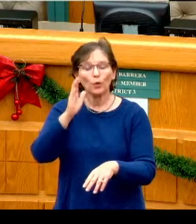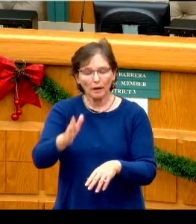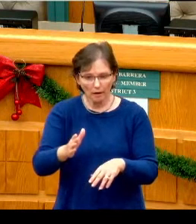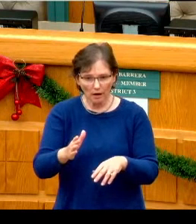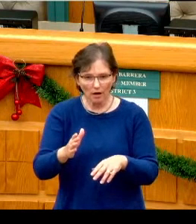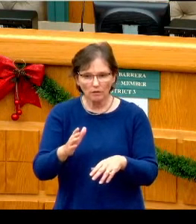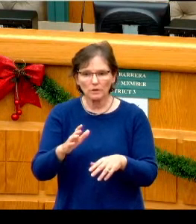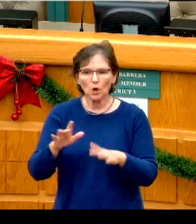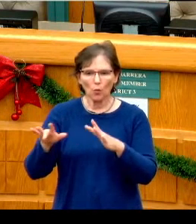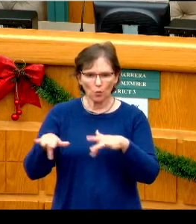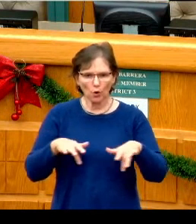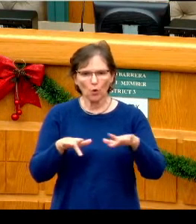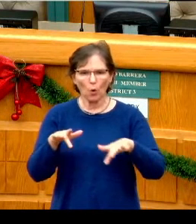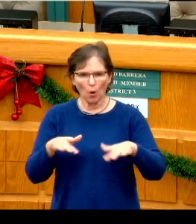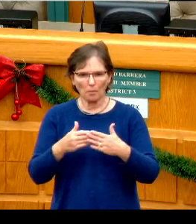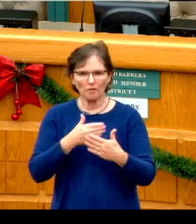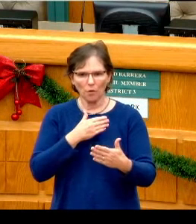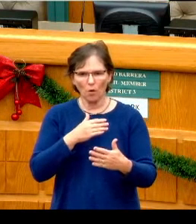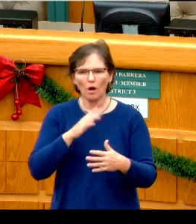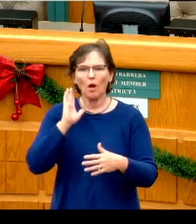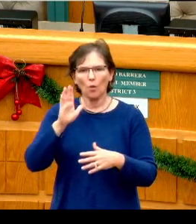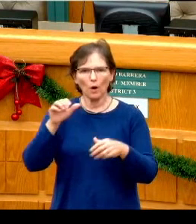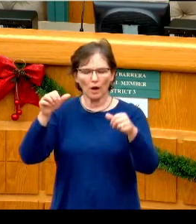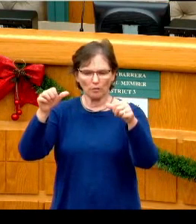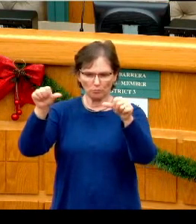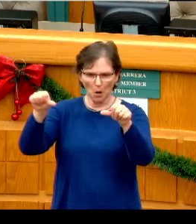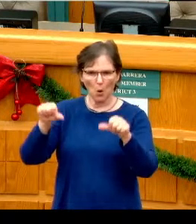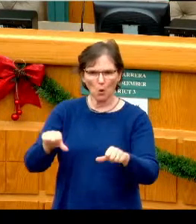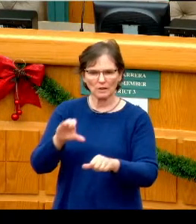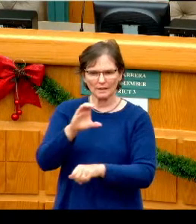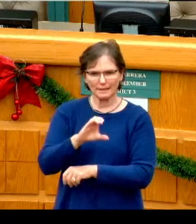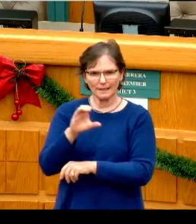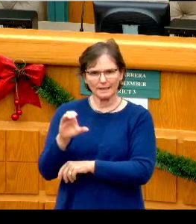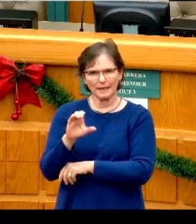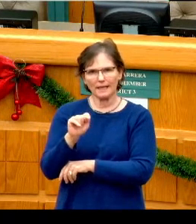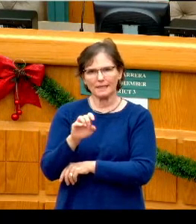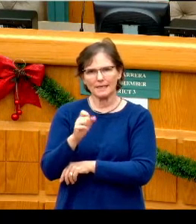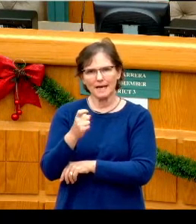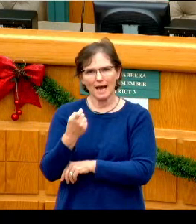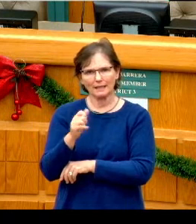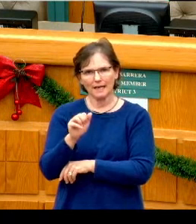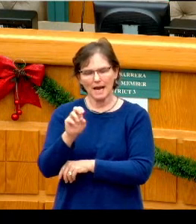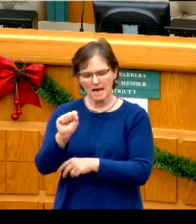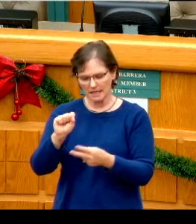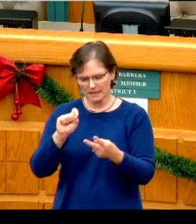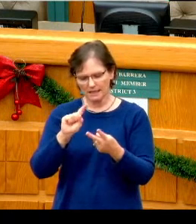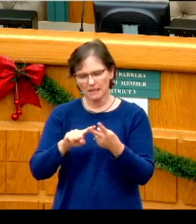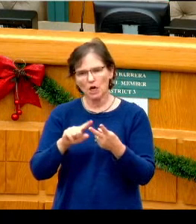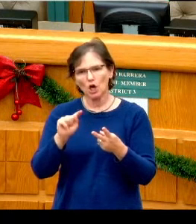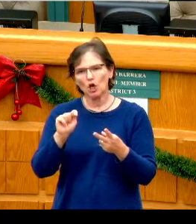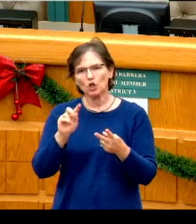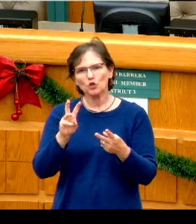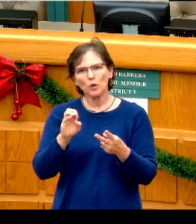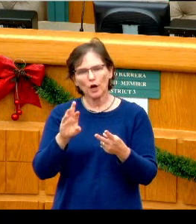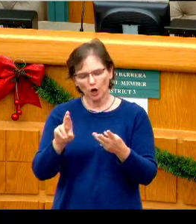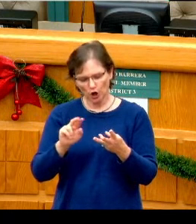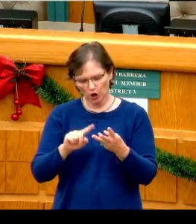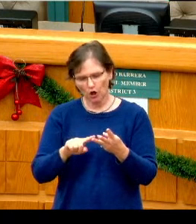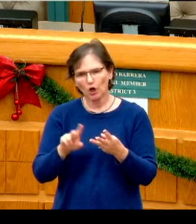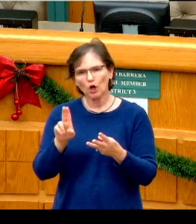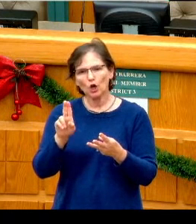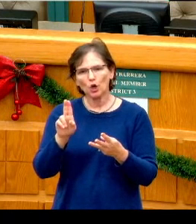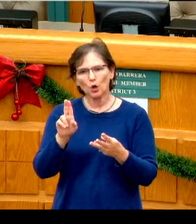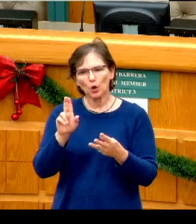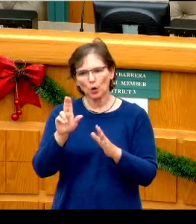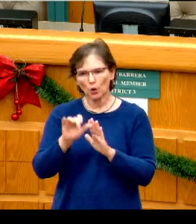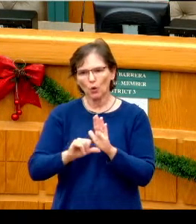distributed on CC Texas, as well as at our social media sites on Facebook, Twitter, YouTube, and Instagram. At CB